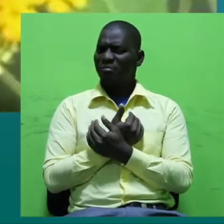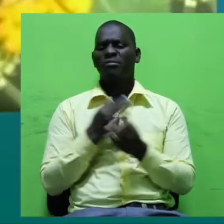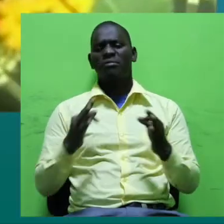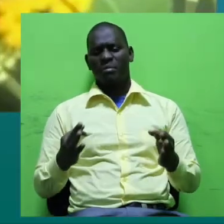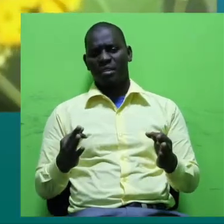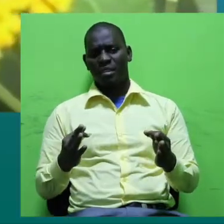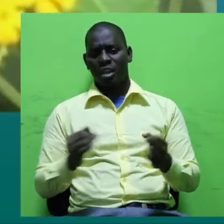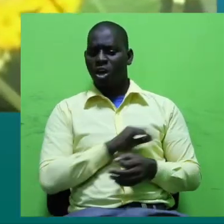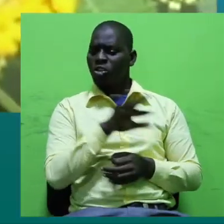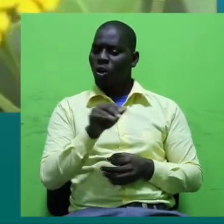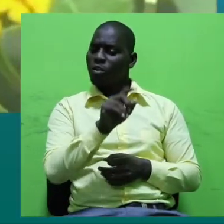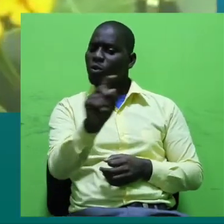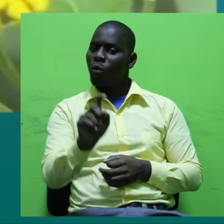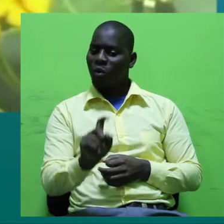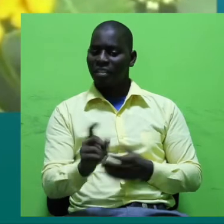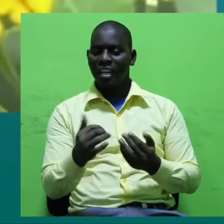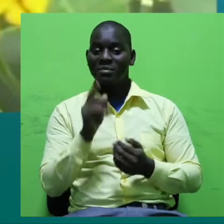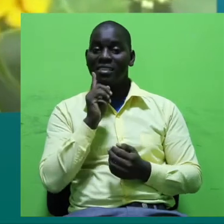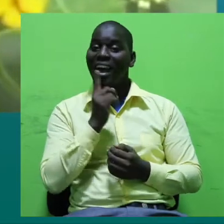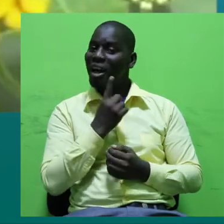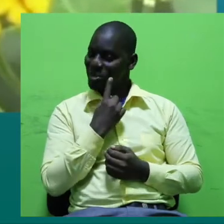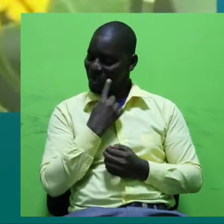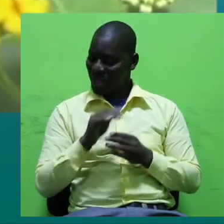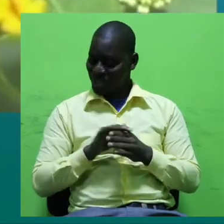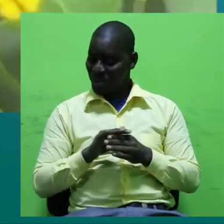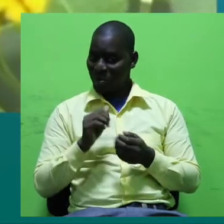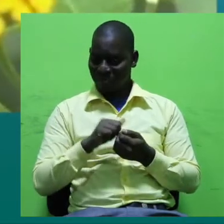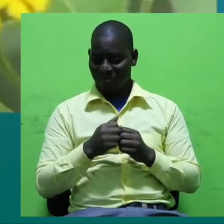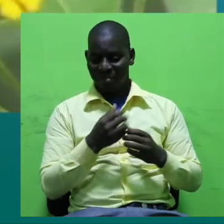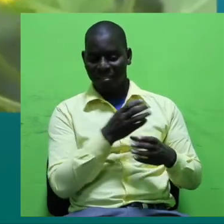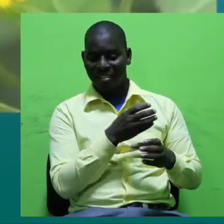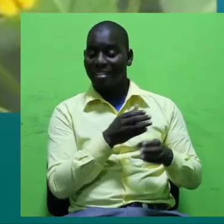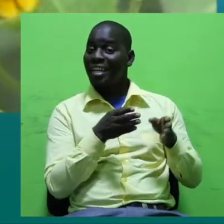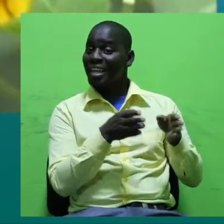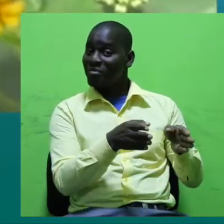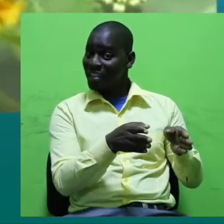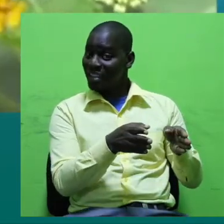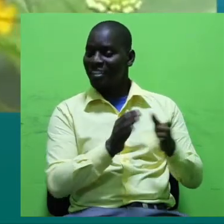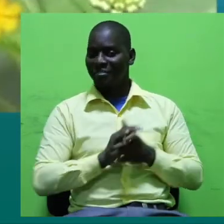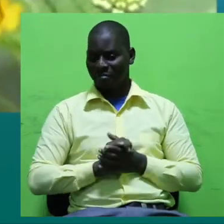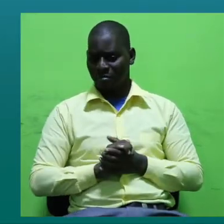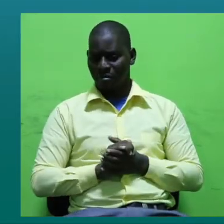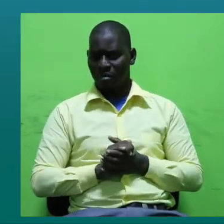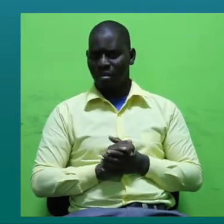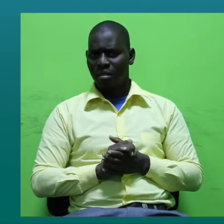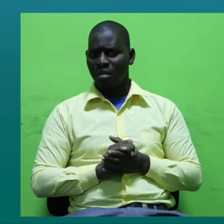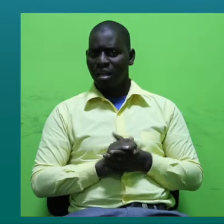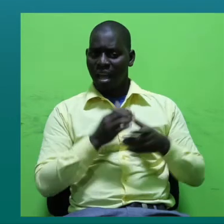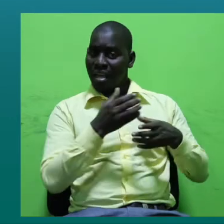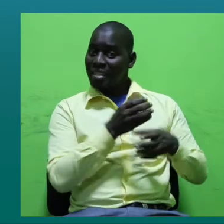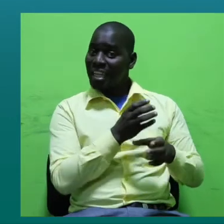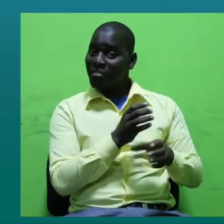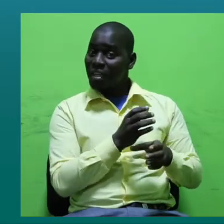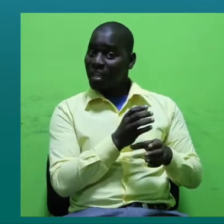and so on? All these questions can be answered through the scientific process. The scientific